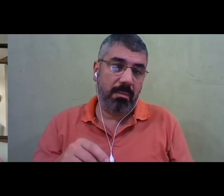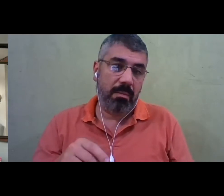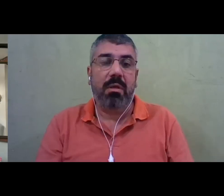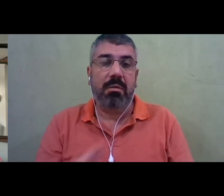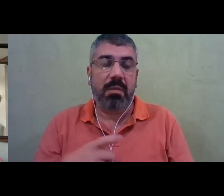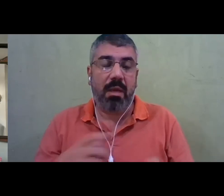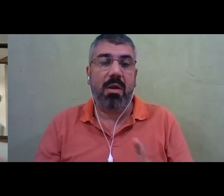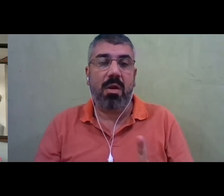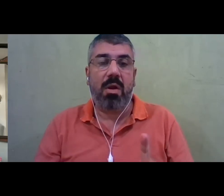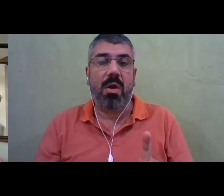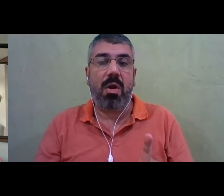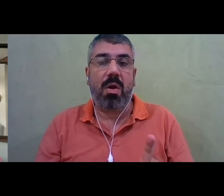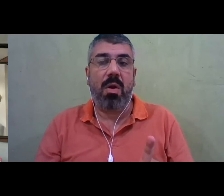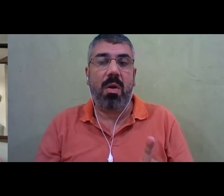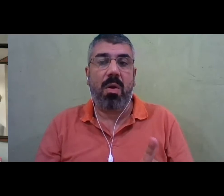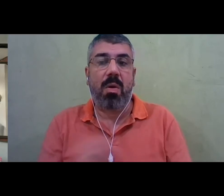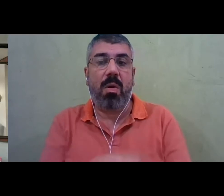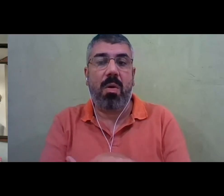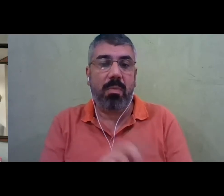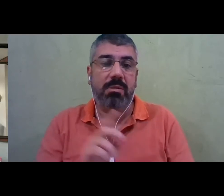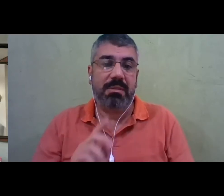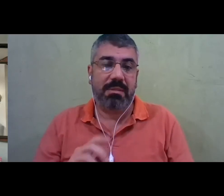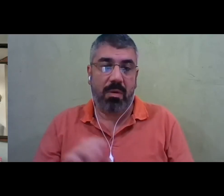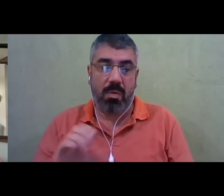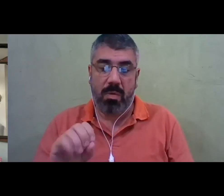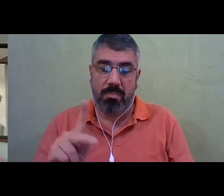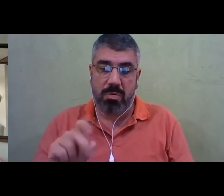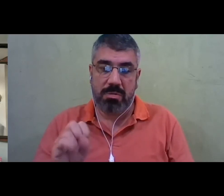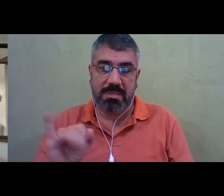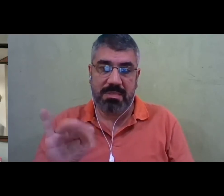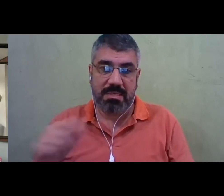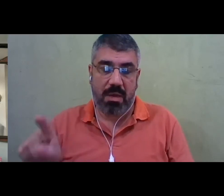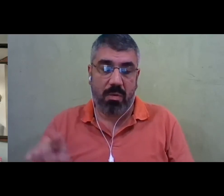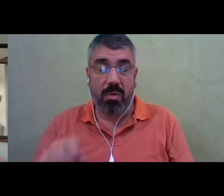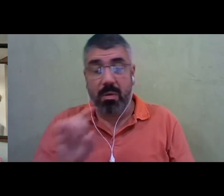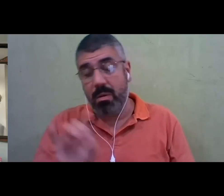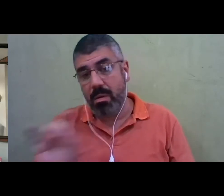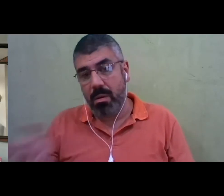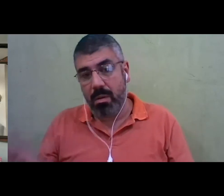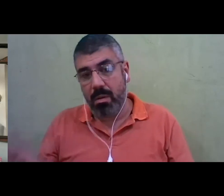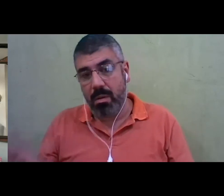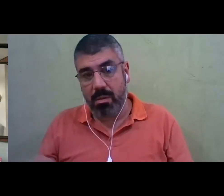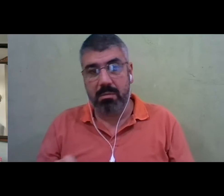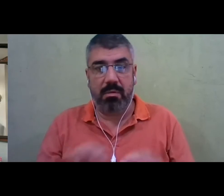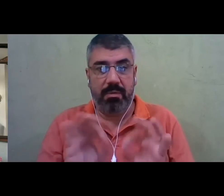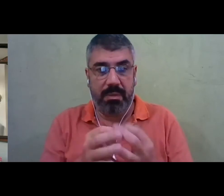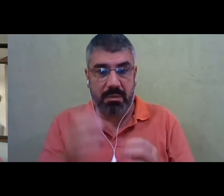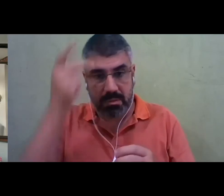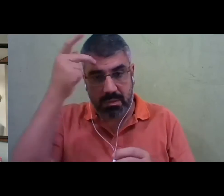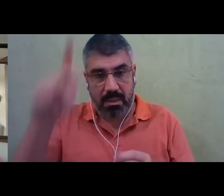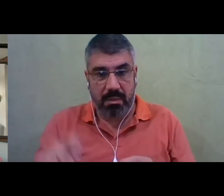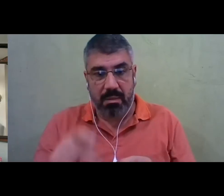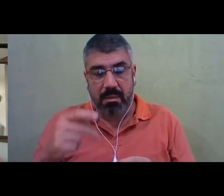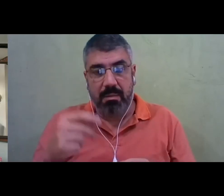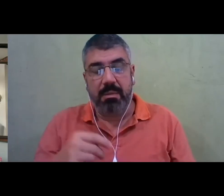according to their duty, if you like, in the community. It wasn't bought and sold. Now,